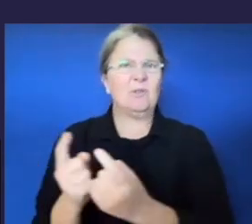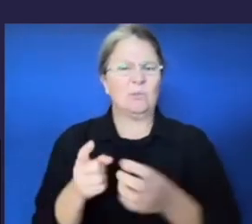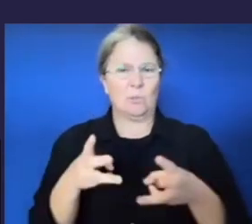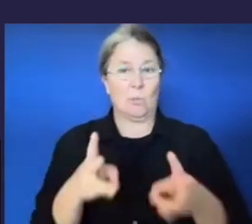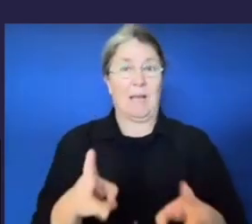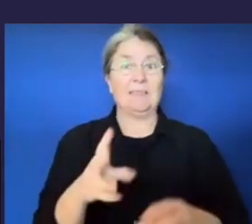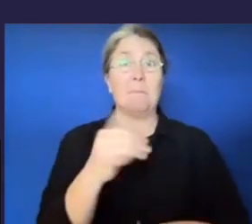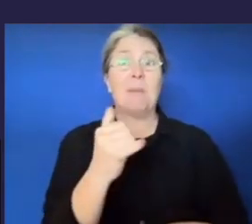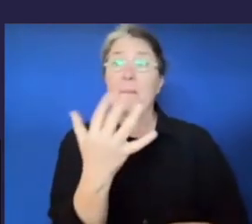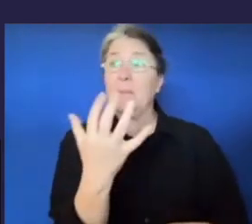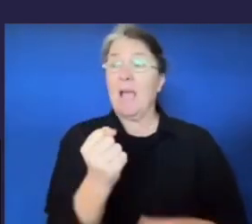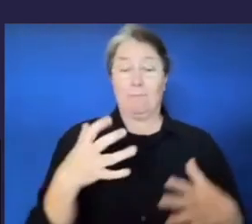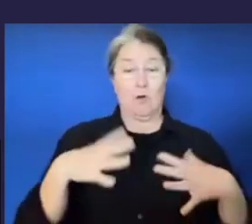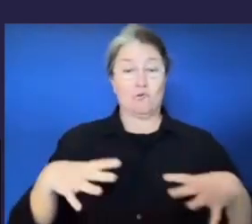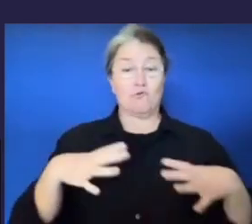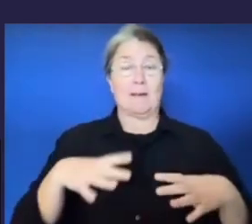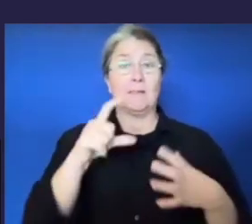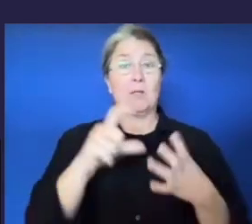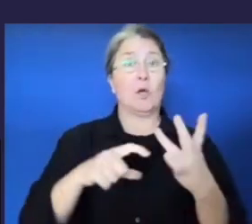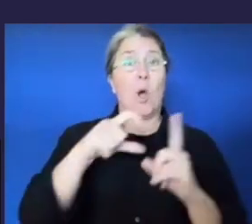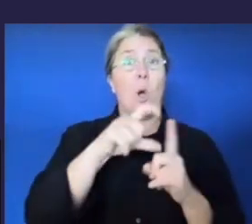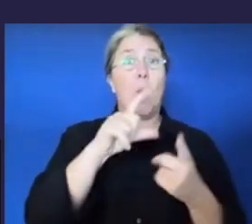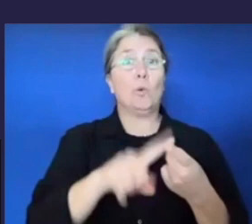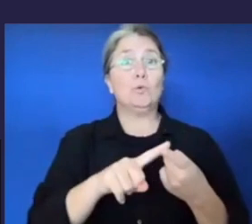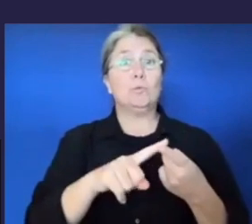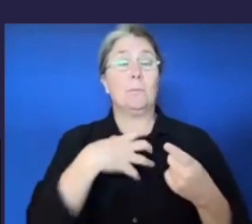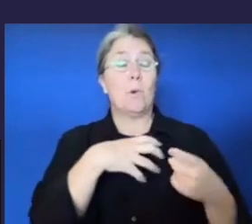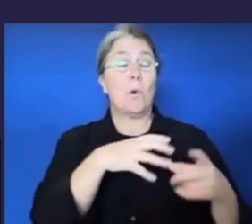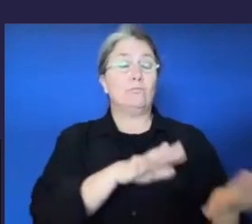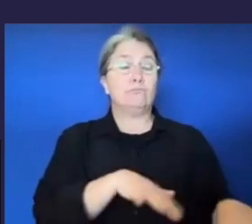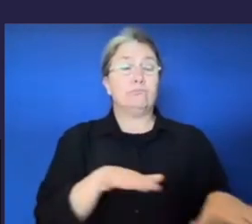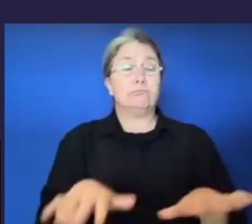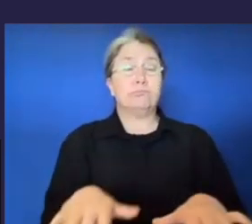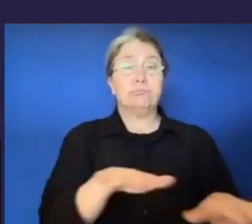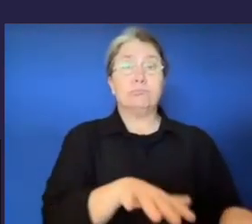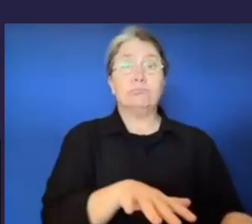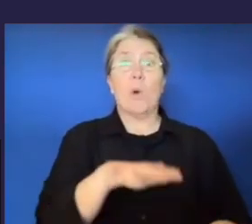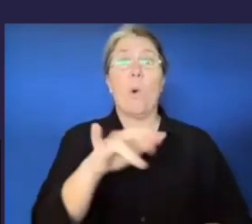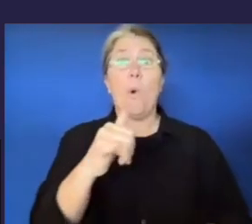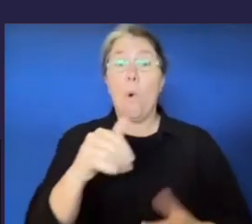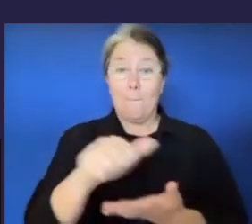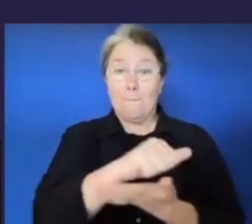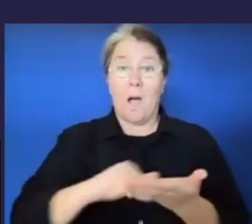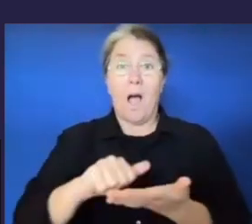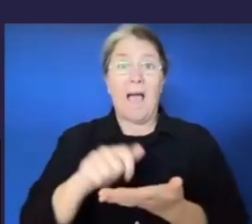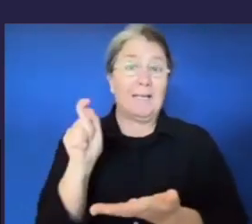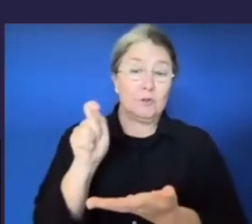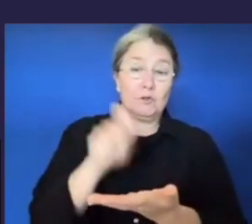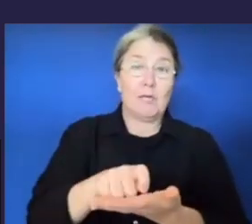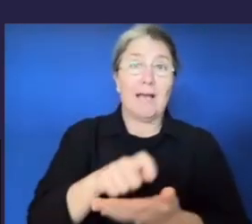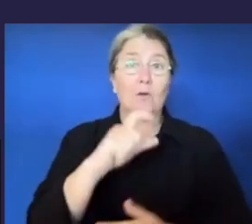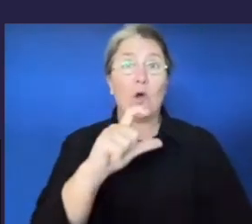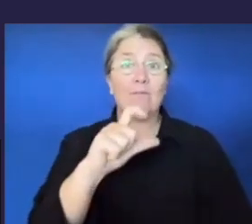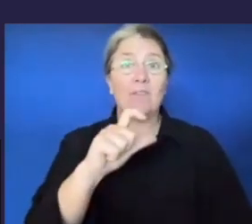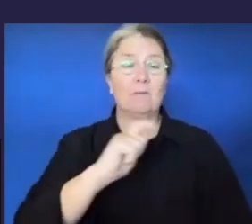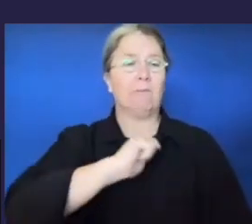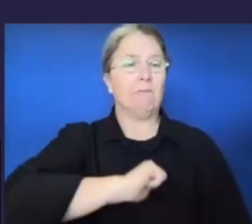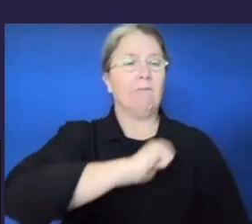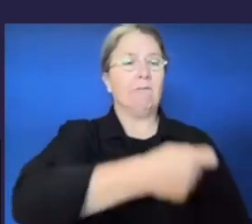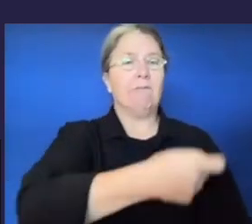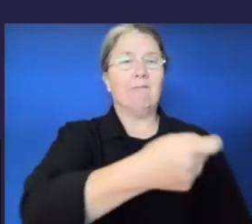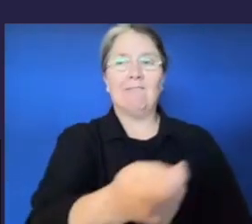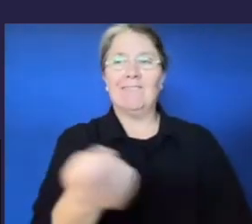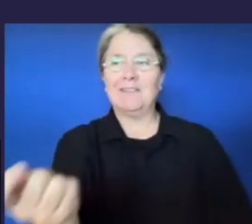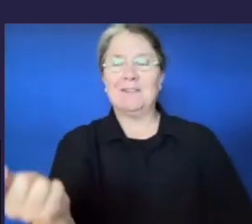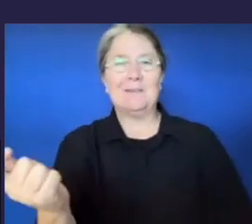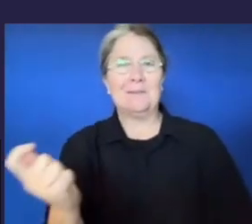code or an expectation to take turns buying the coffee. The first step is building a cultural awareness of a workplace.